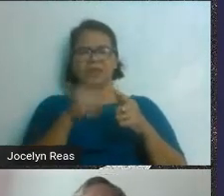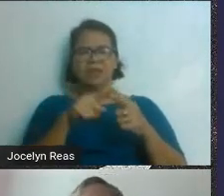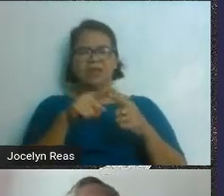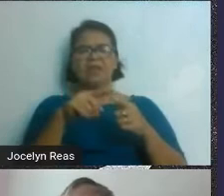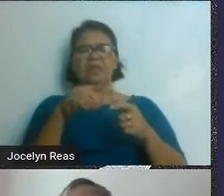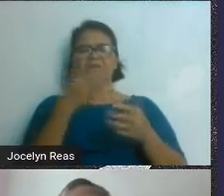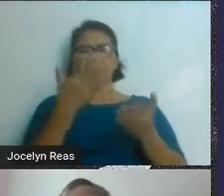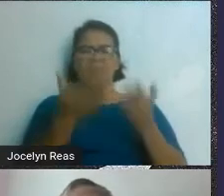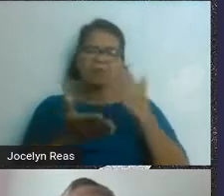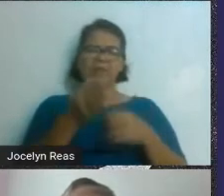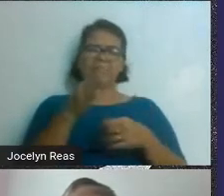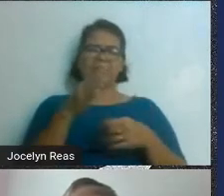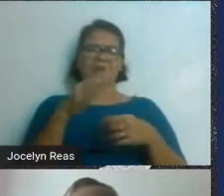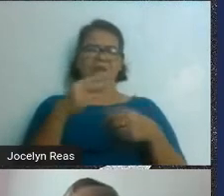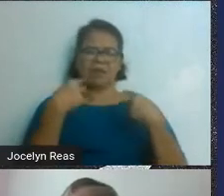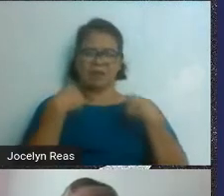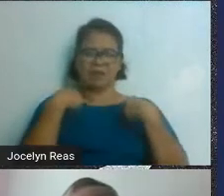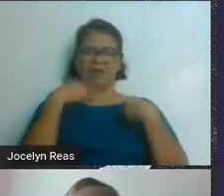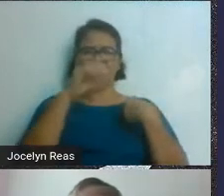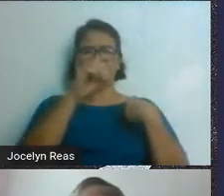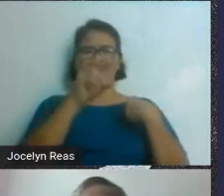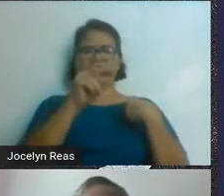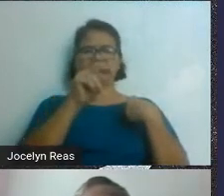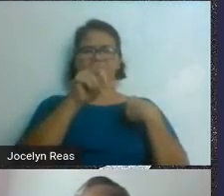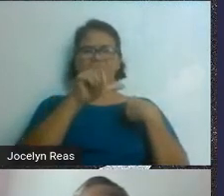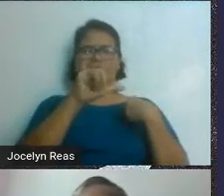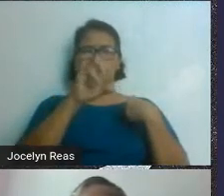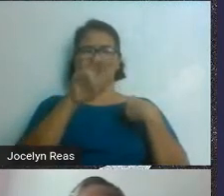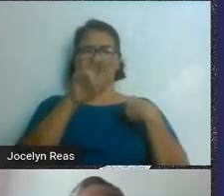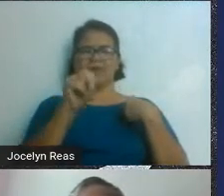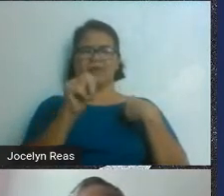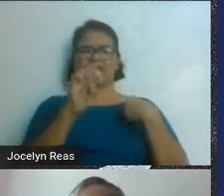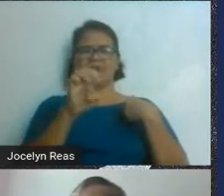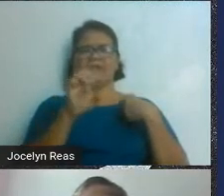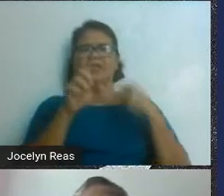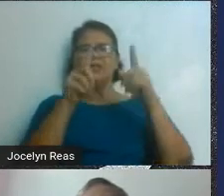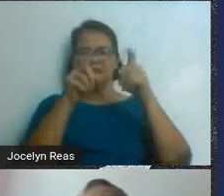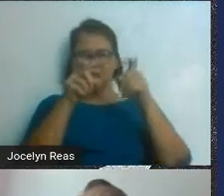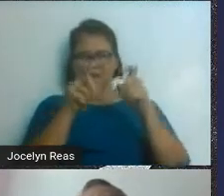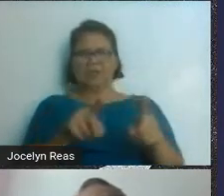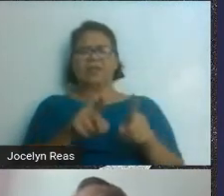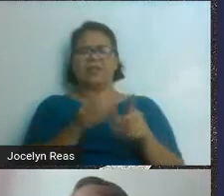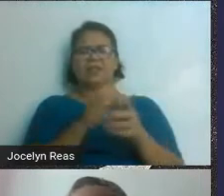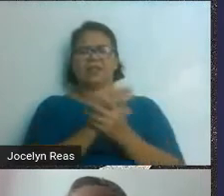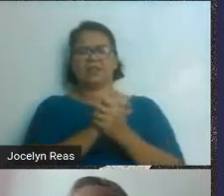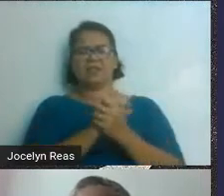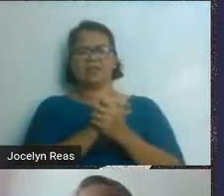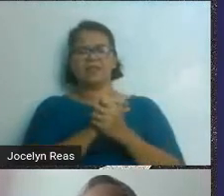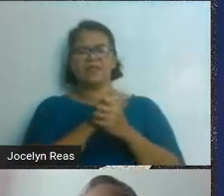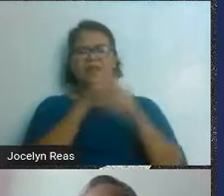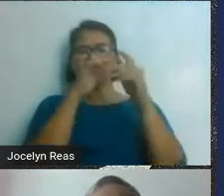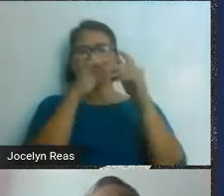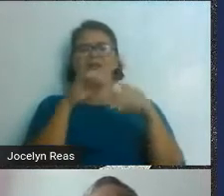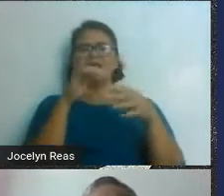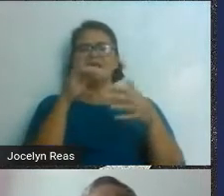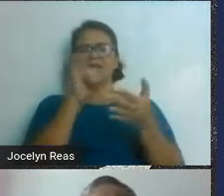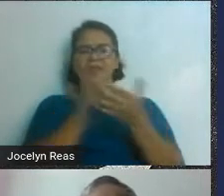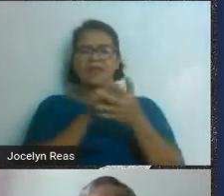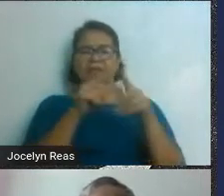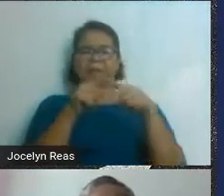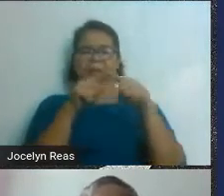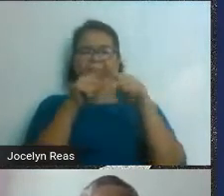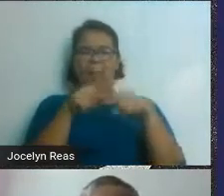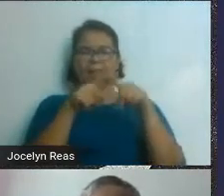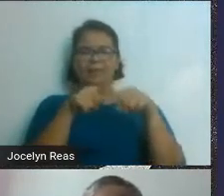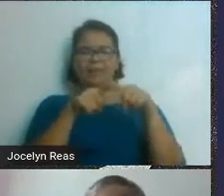with the assistance of the ICTS under Director Abraham Abanil, and we'll just have samples. It's not going to be